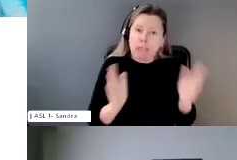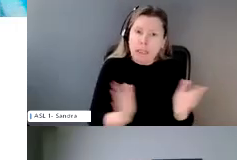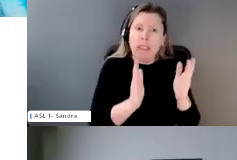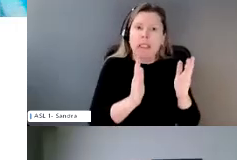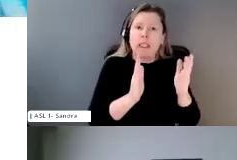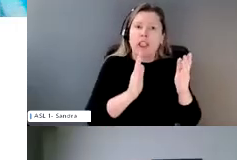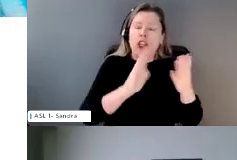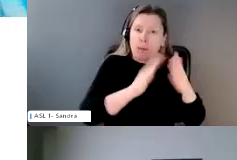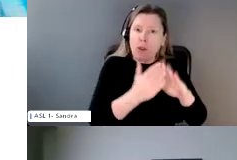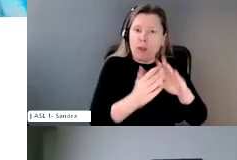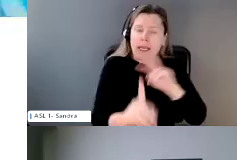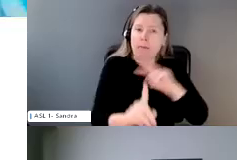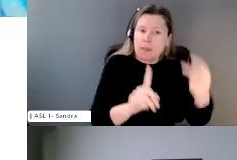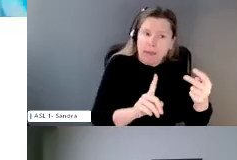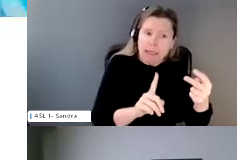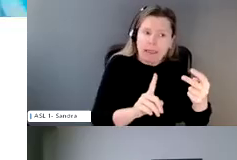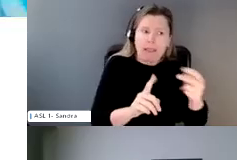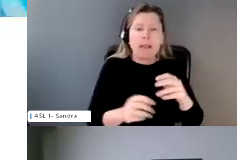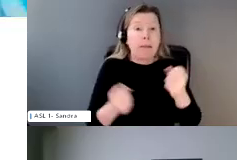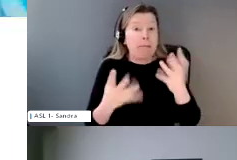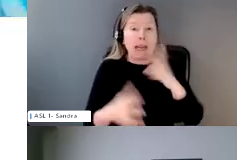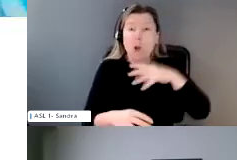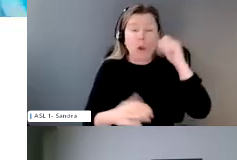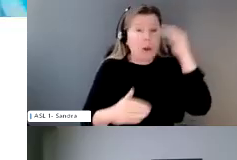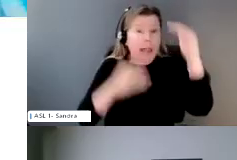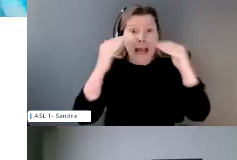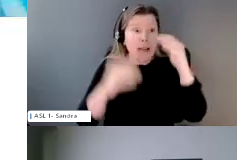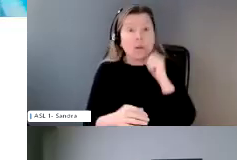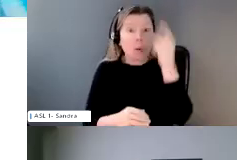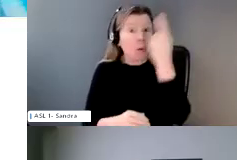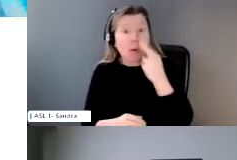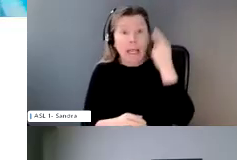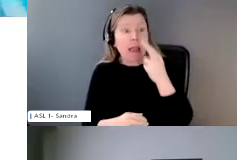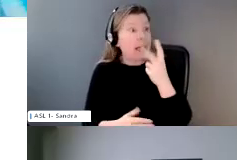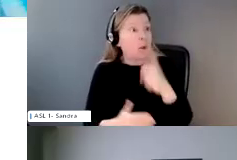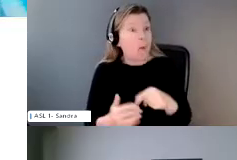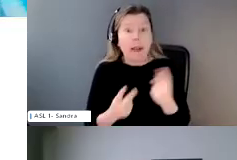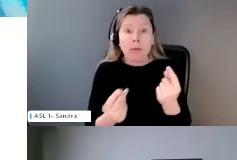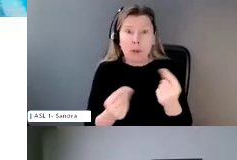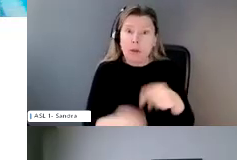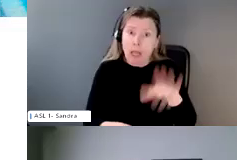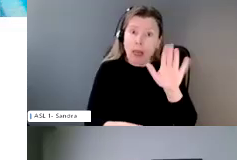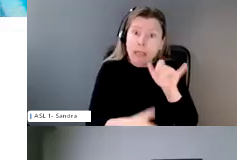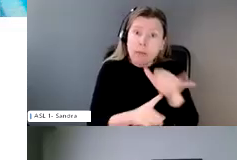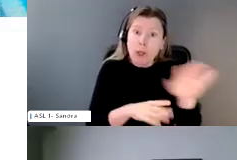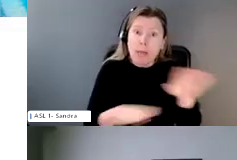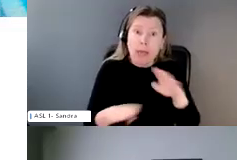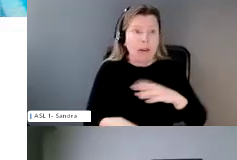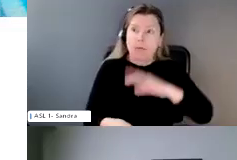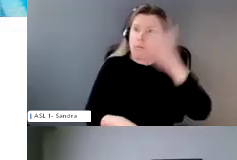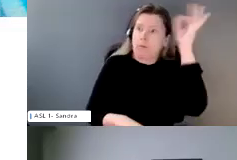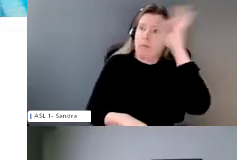taking. Many older adults don't even realize what they're doing is bullying behavior